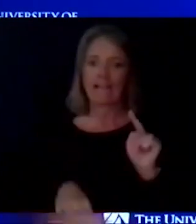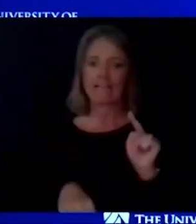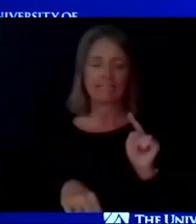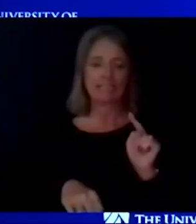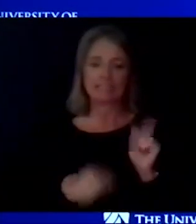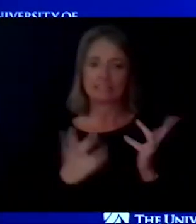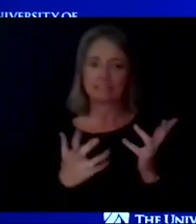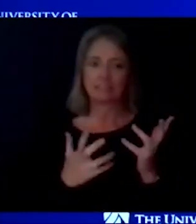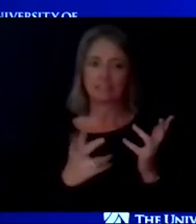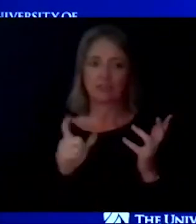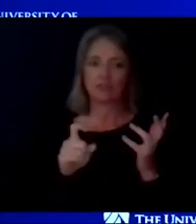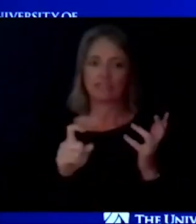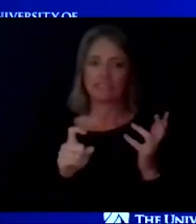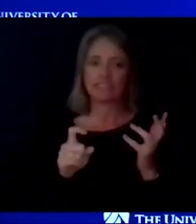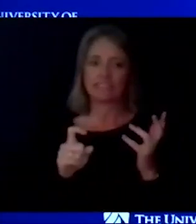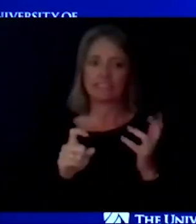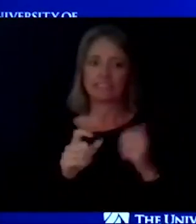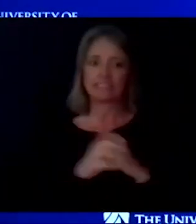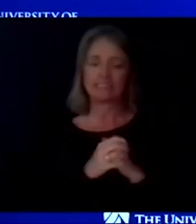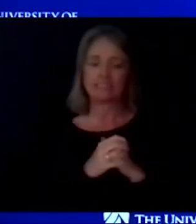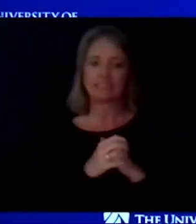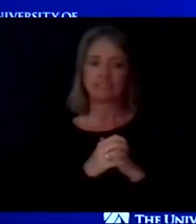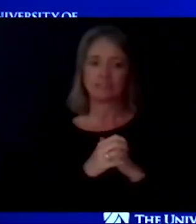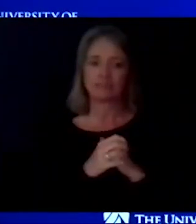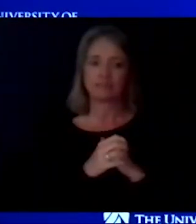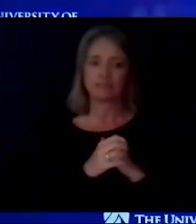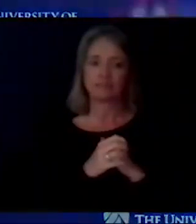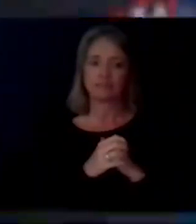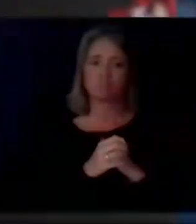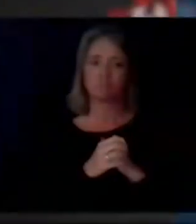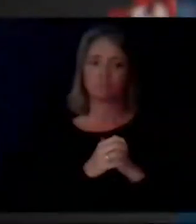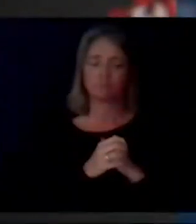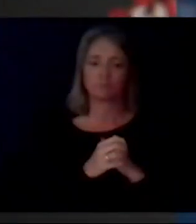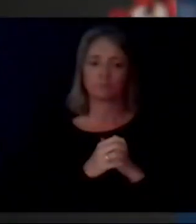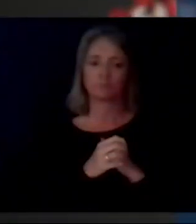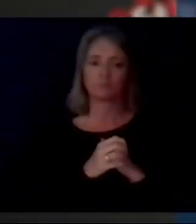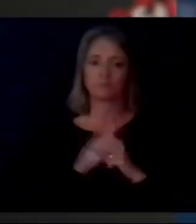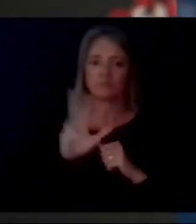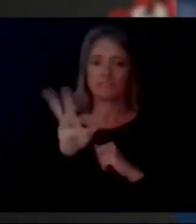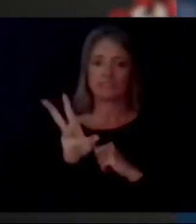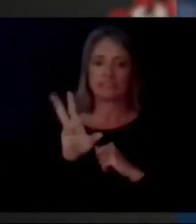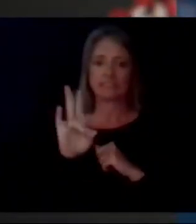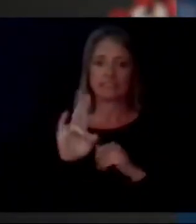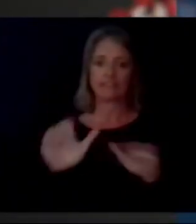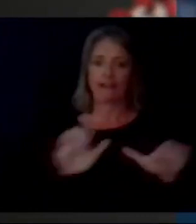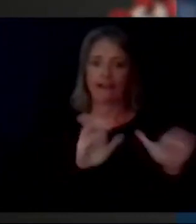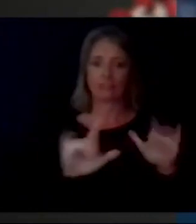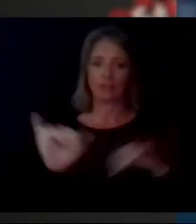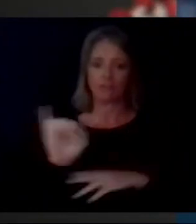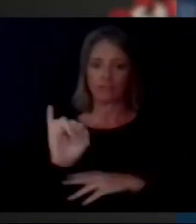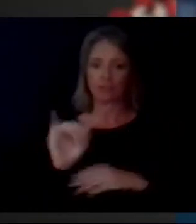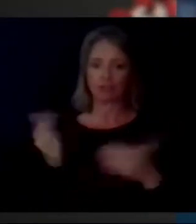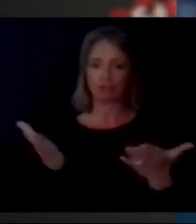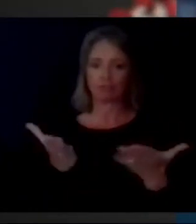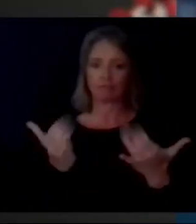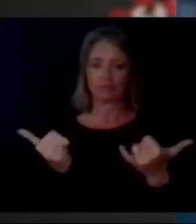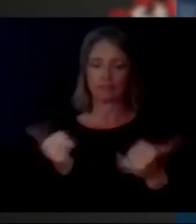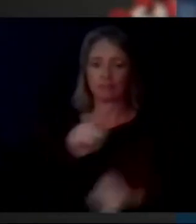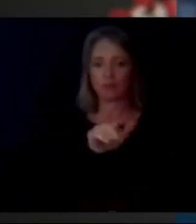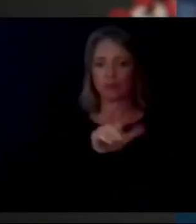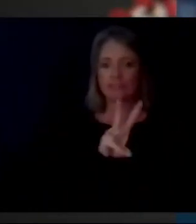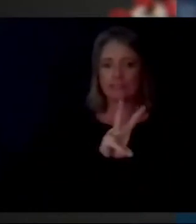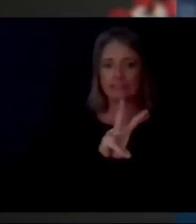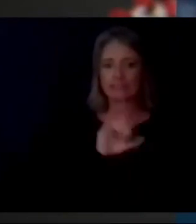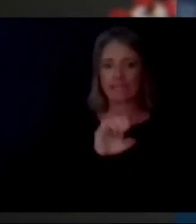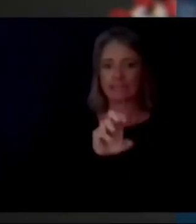we can Okay, I'm here to cause get it out trouble. to the masses. 66 active infections right now here in the hospital with 26 ICU patients.